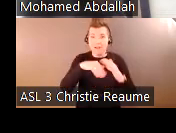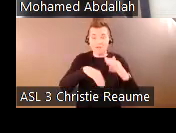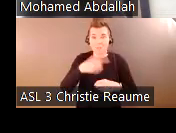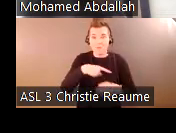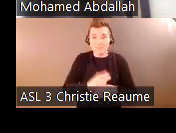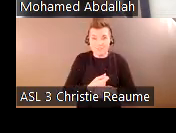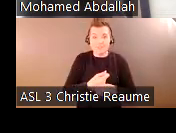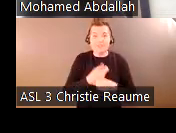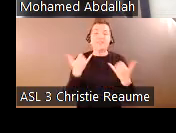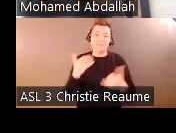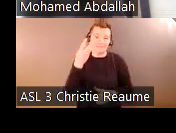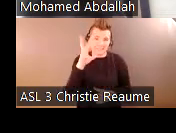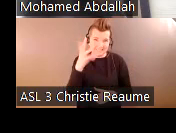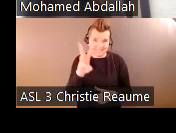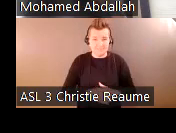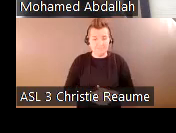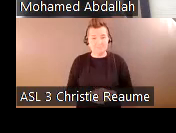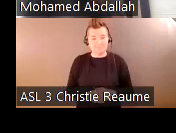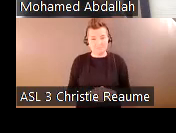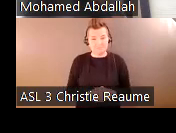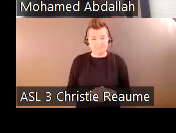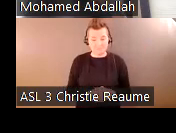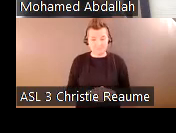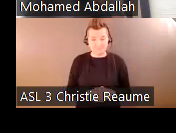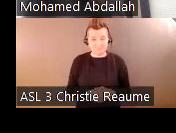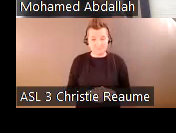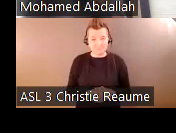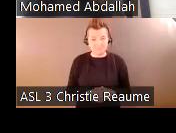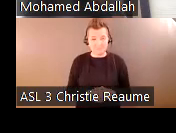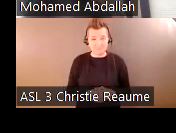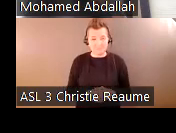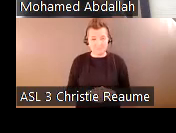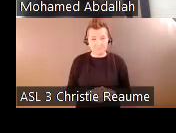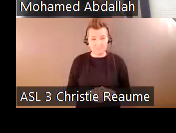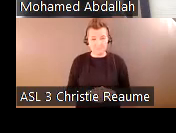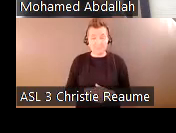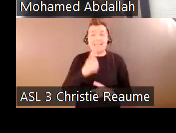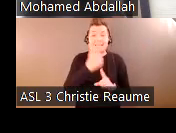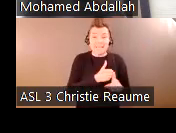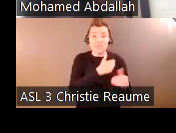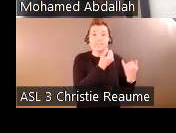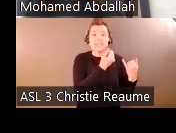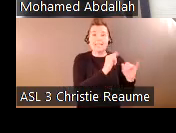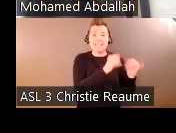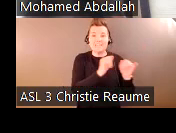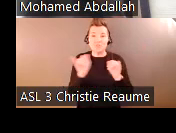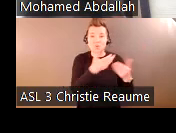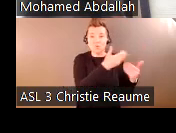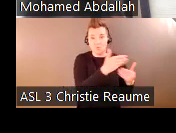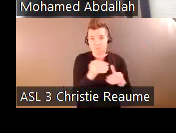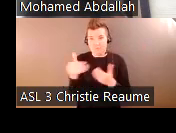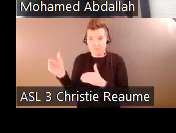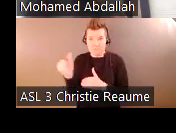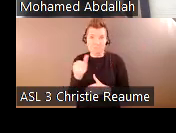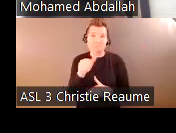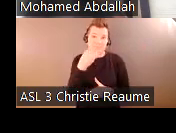we have 16 individual rooms for older adults to reside there. It's